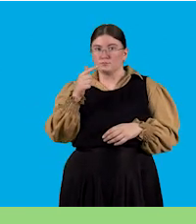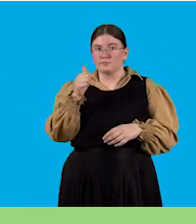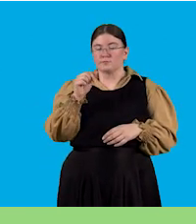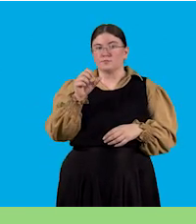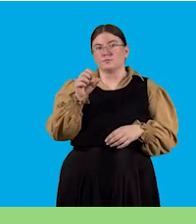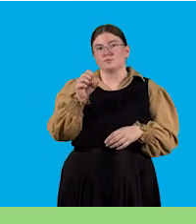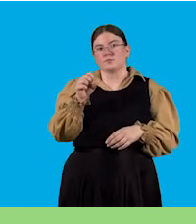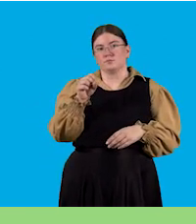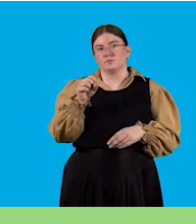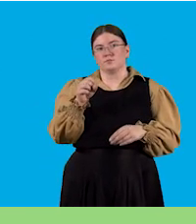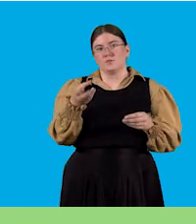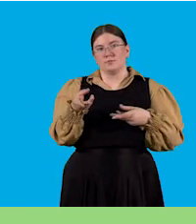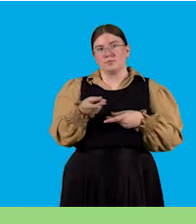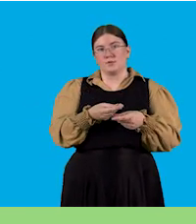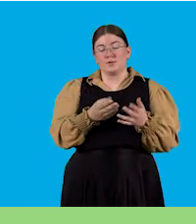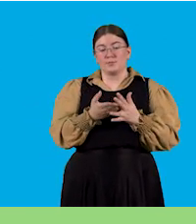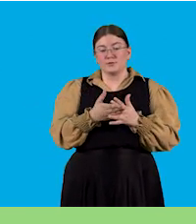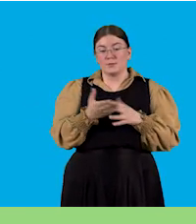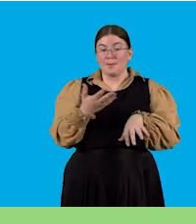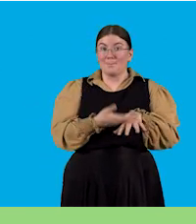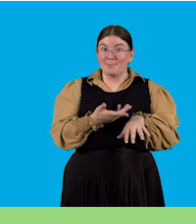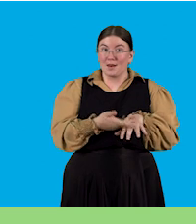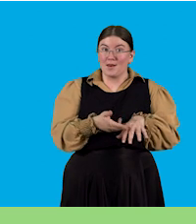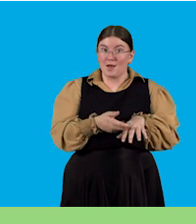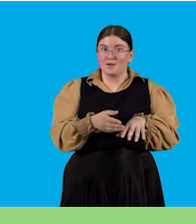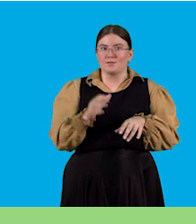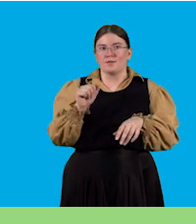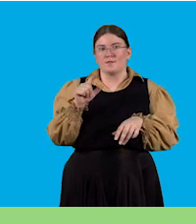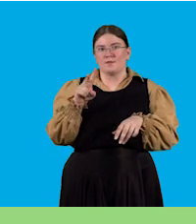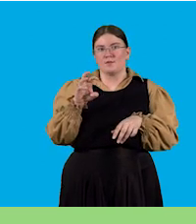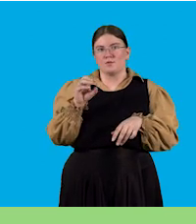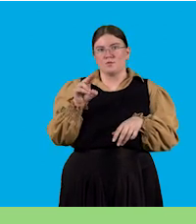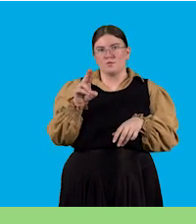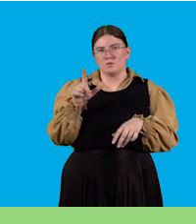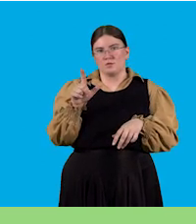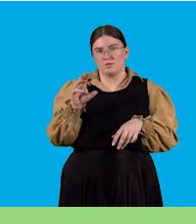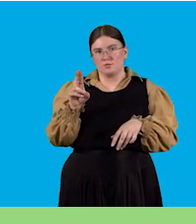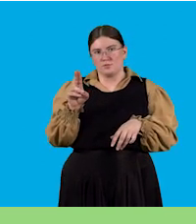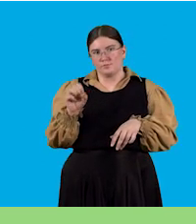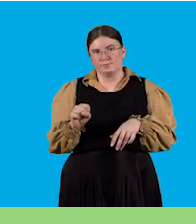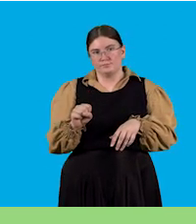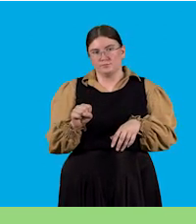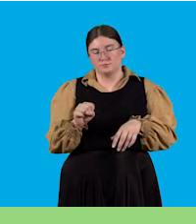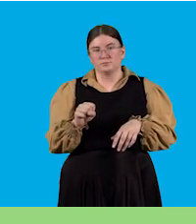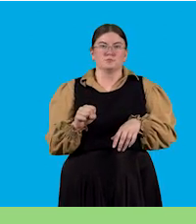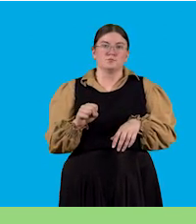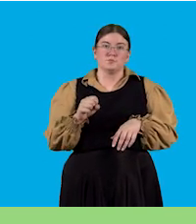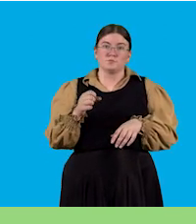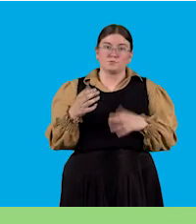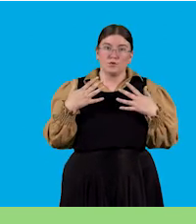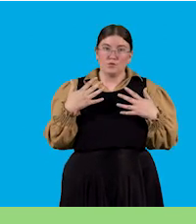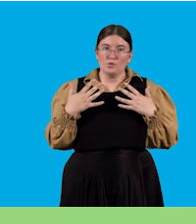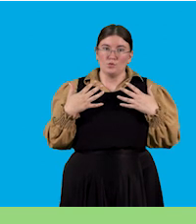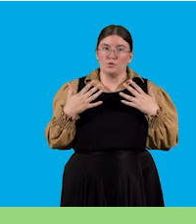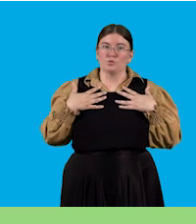an exchange of gases between the alveolus and the blood capillaries. Oxygen will diffuse into